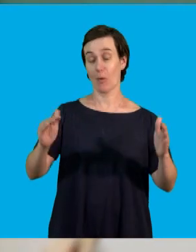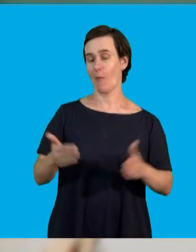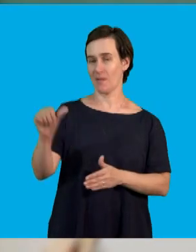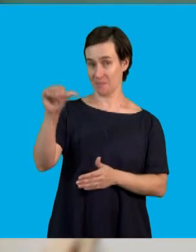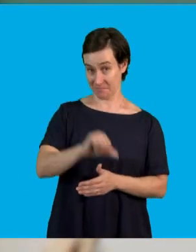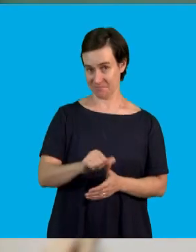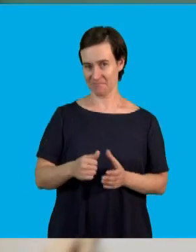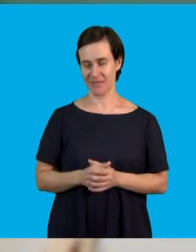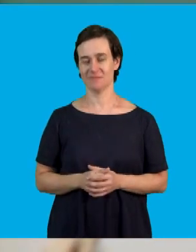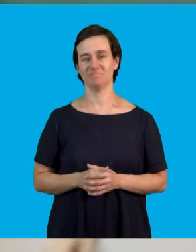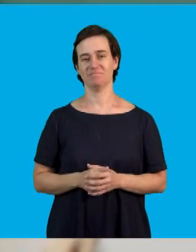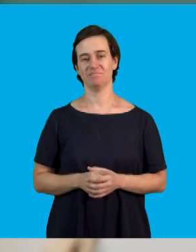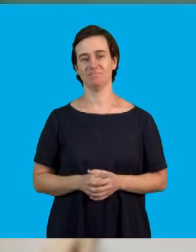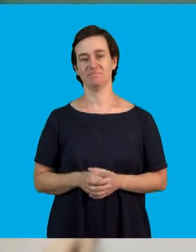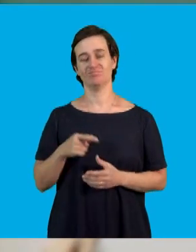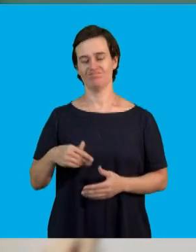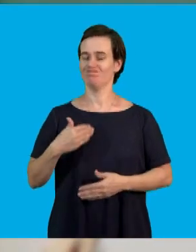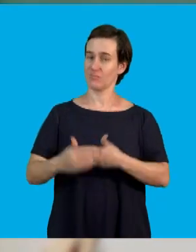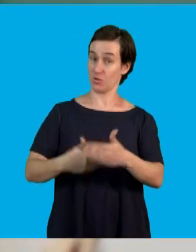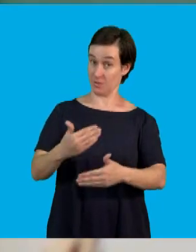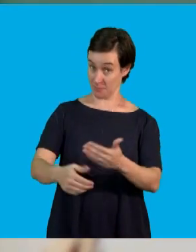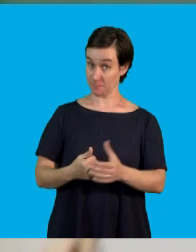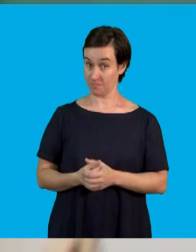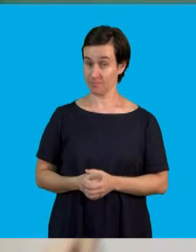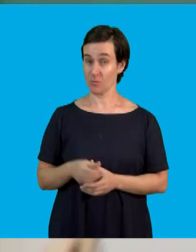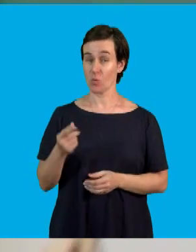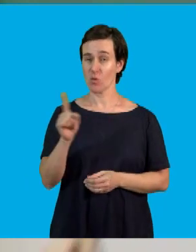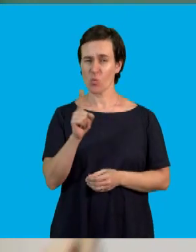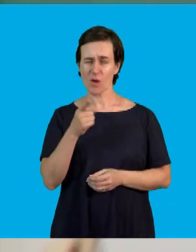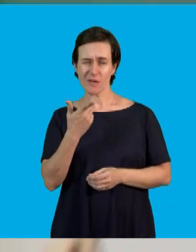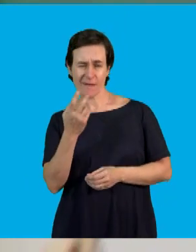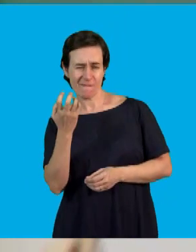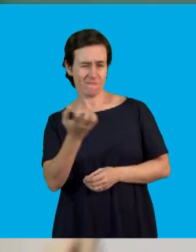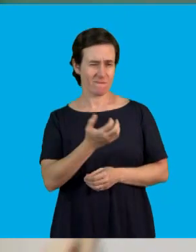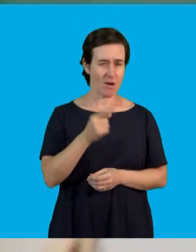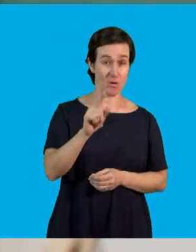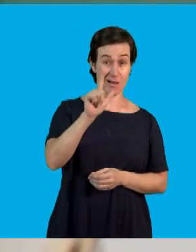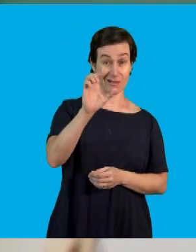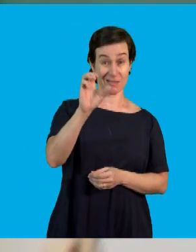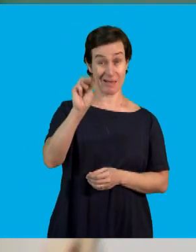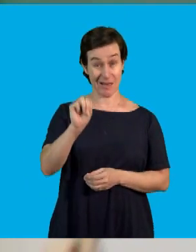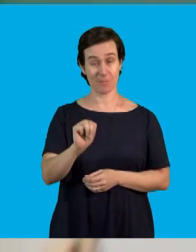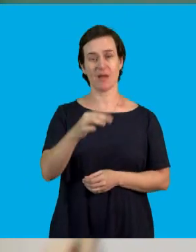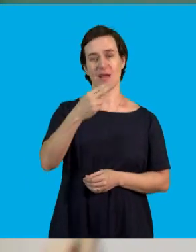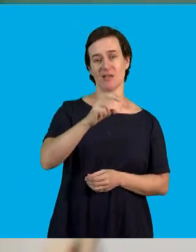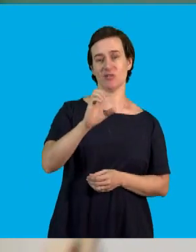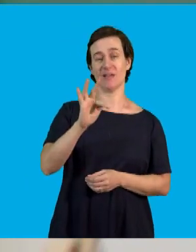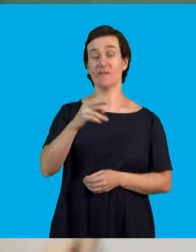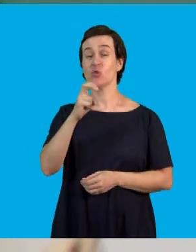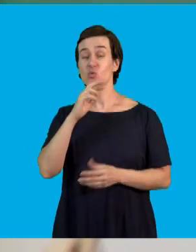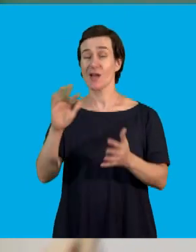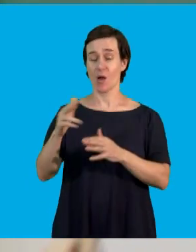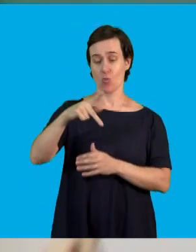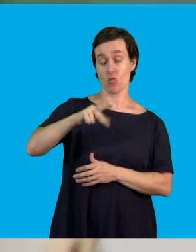Welcome back to our lesson, and let's continue with finding the LCM and HCF using